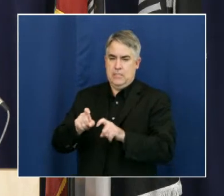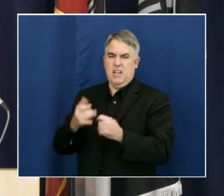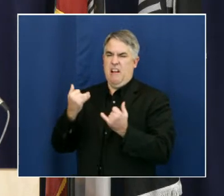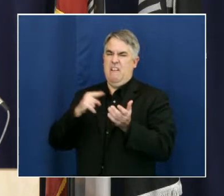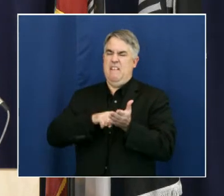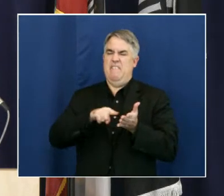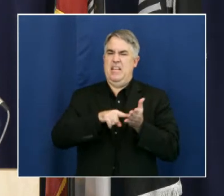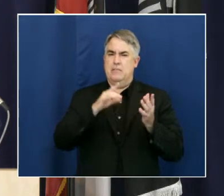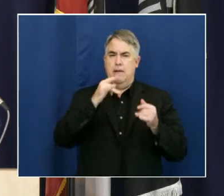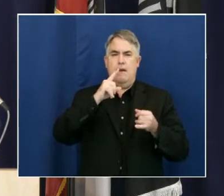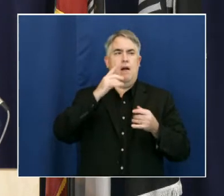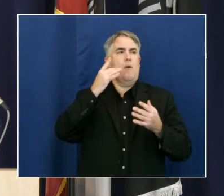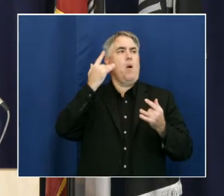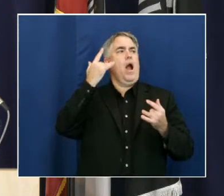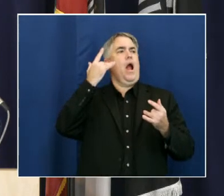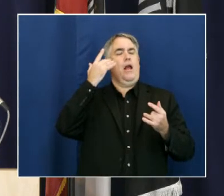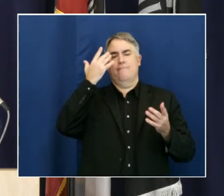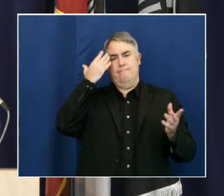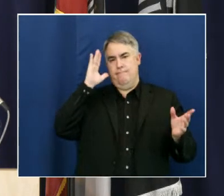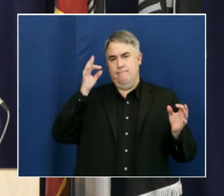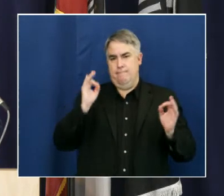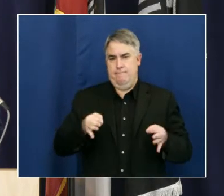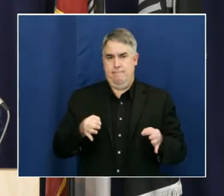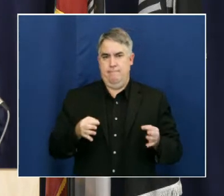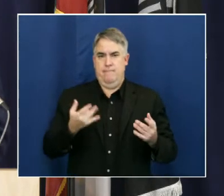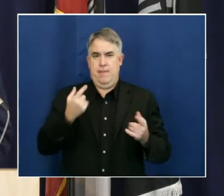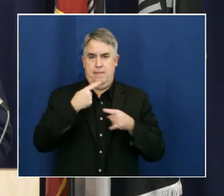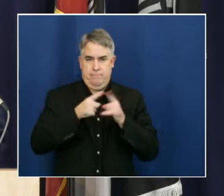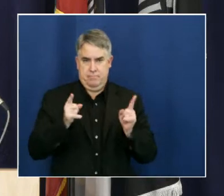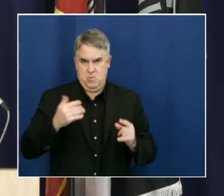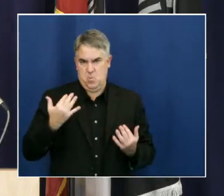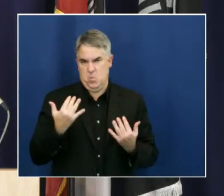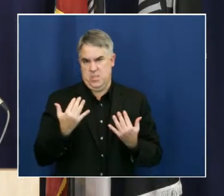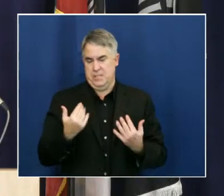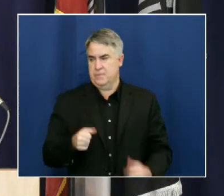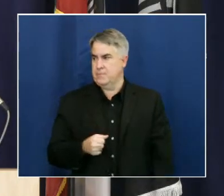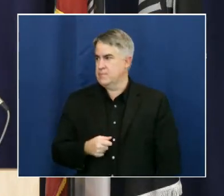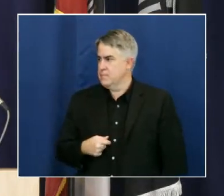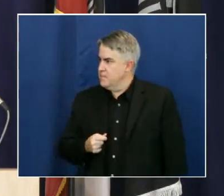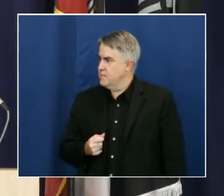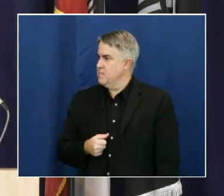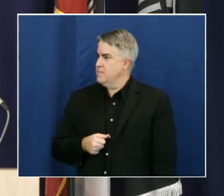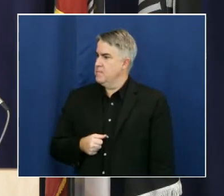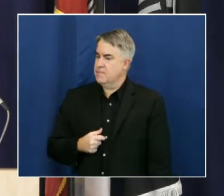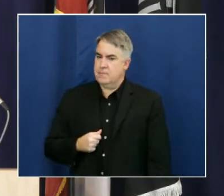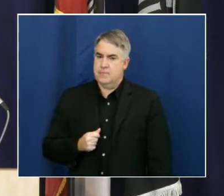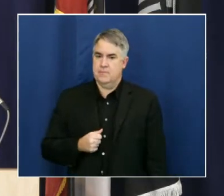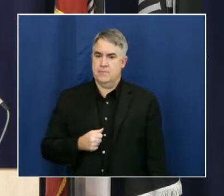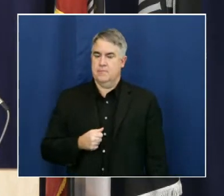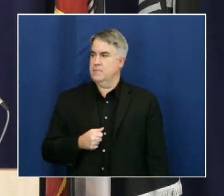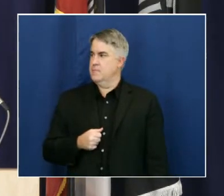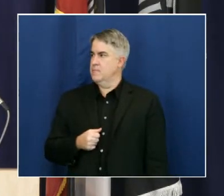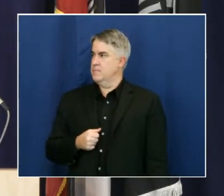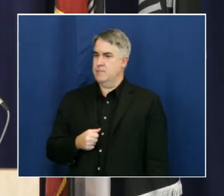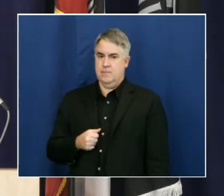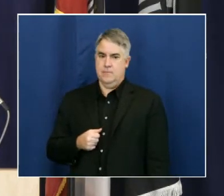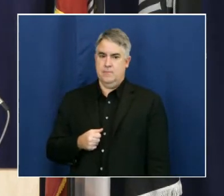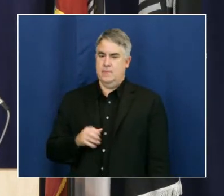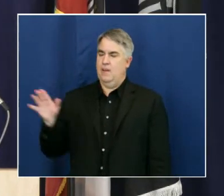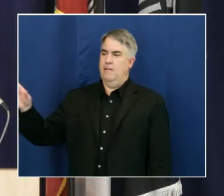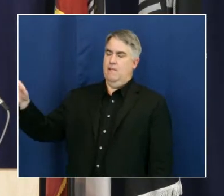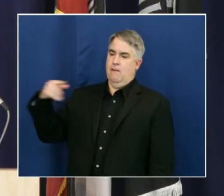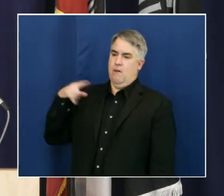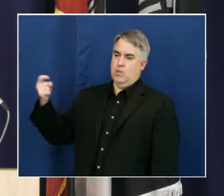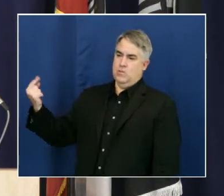premature to comment on any greater detail than that. Can you comment on what they did as far as the